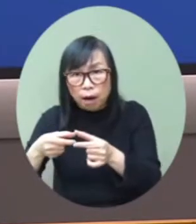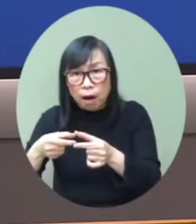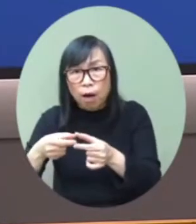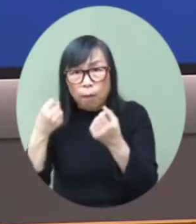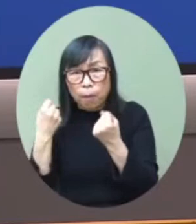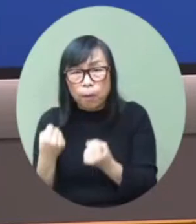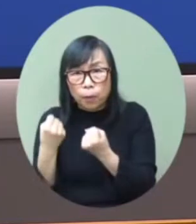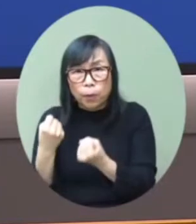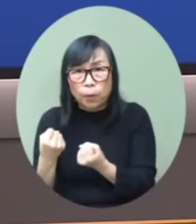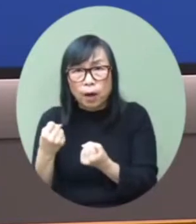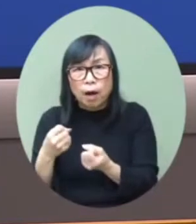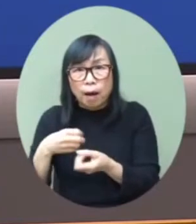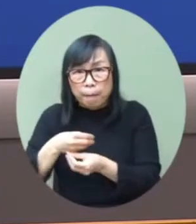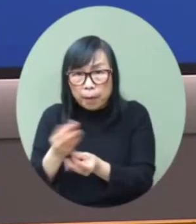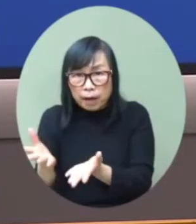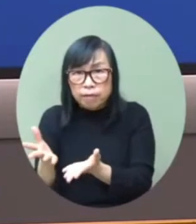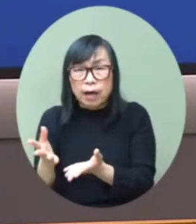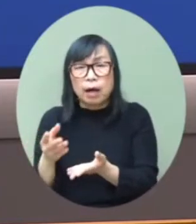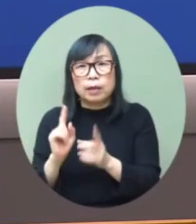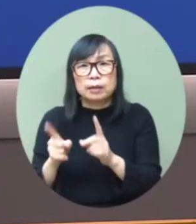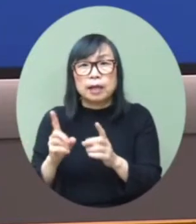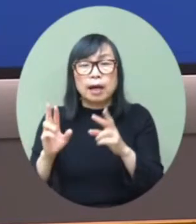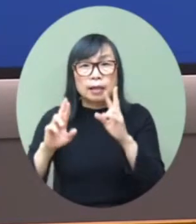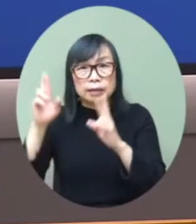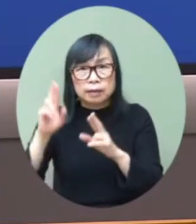know the result.